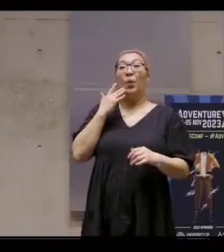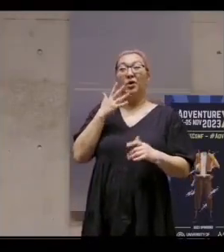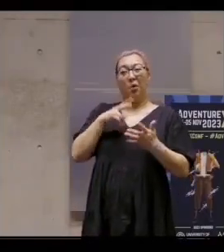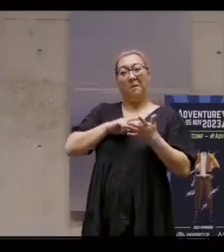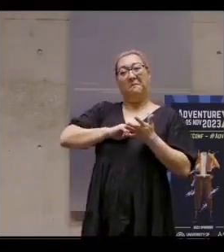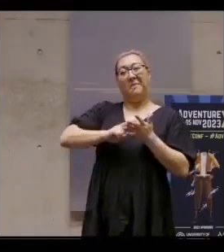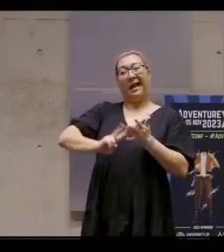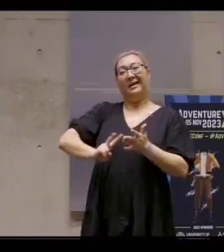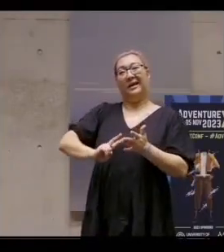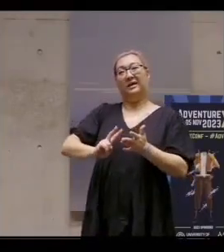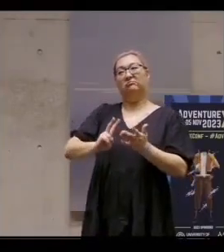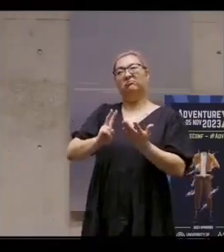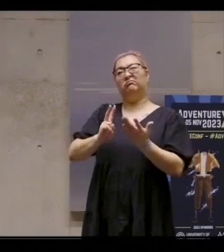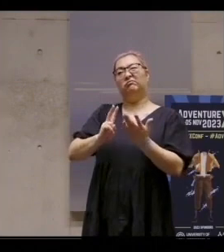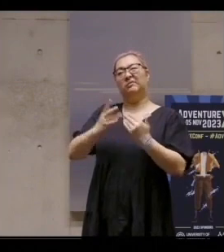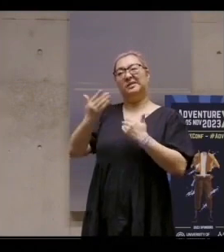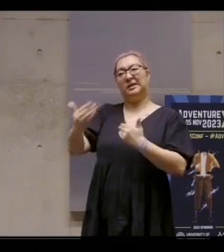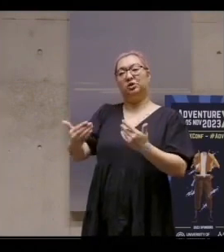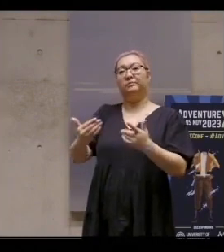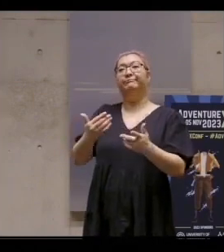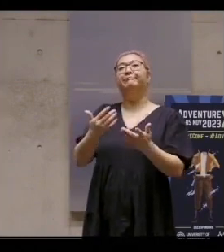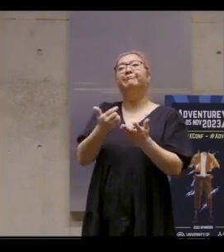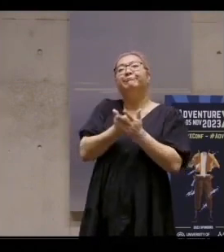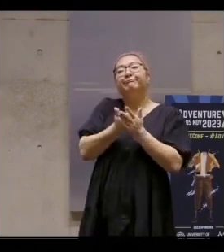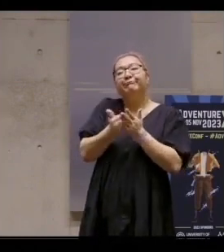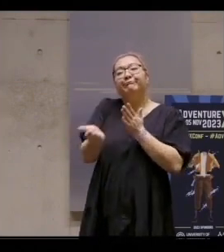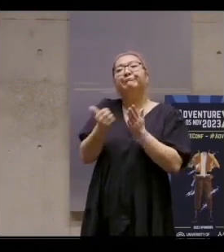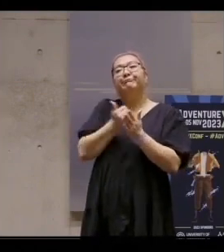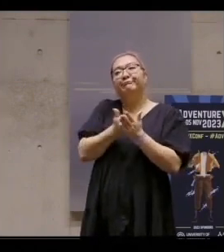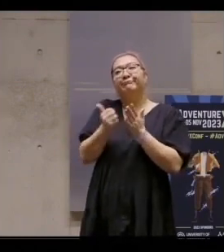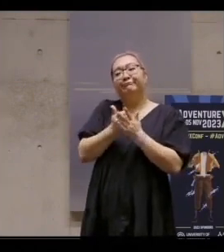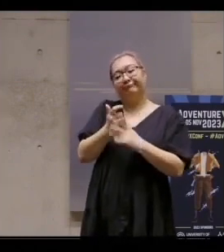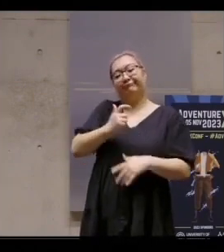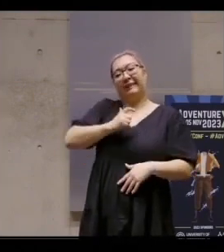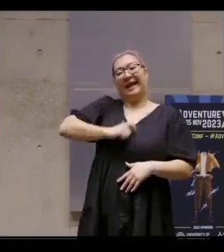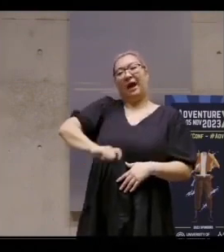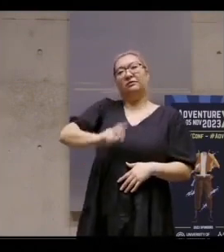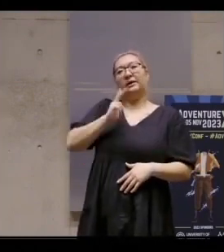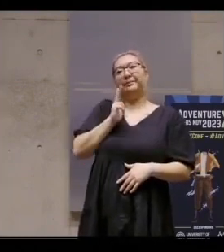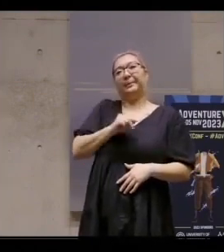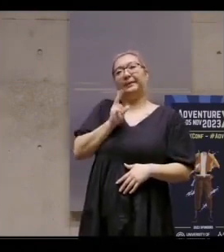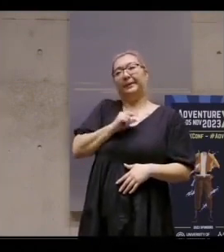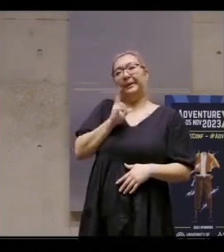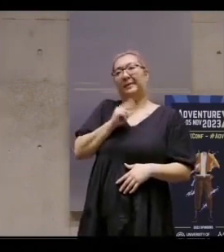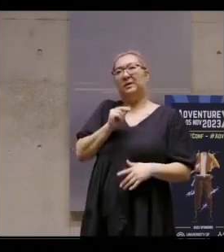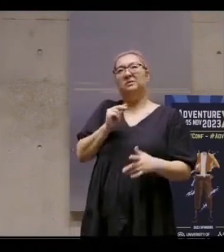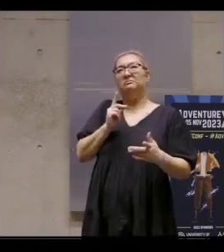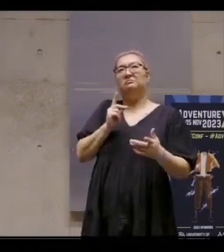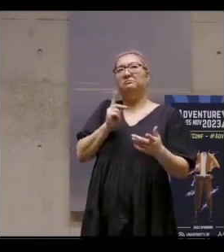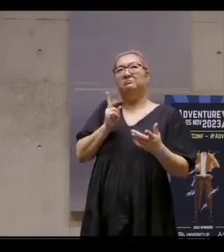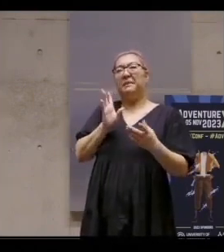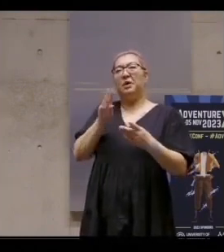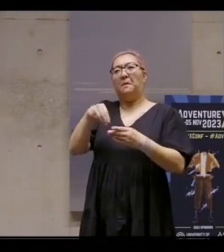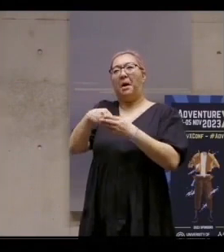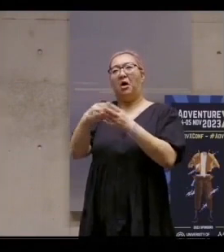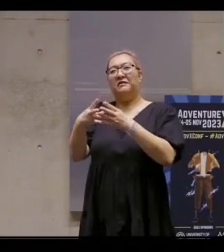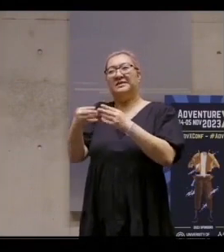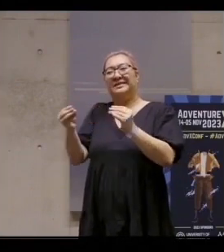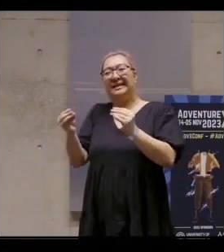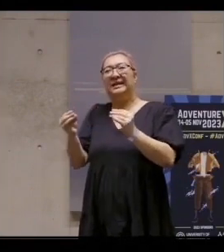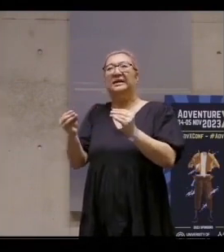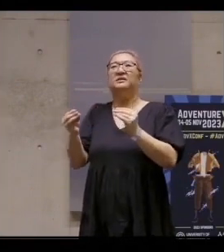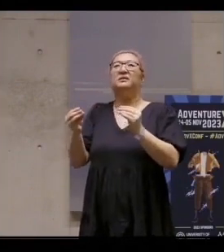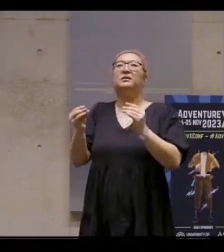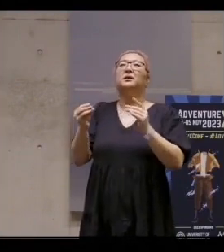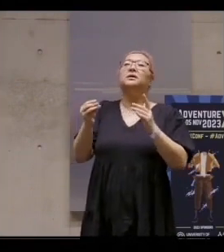the average sort of velocity for recording wild lines, by which I mean single lines, not part of a scene, is like